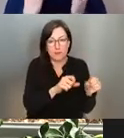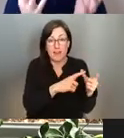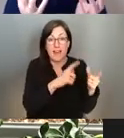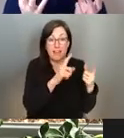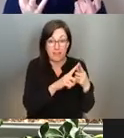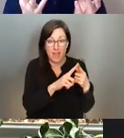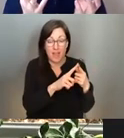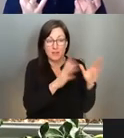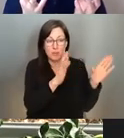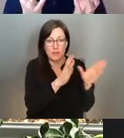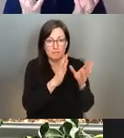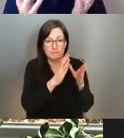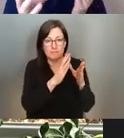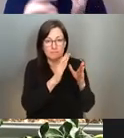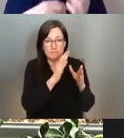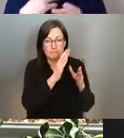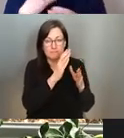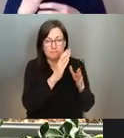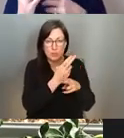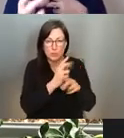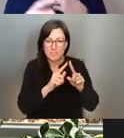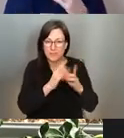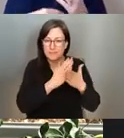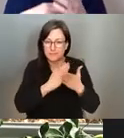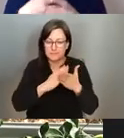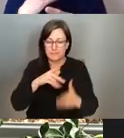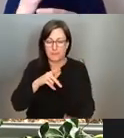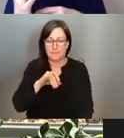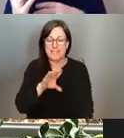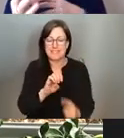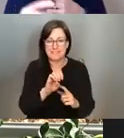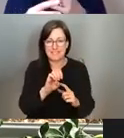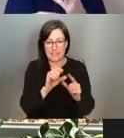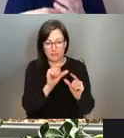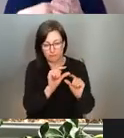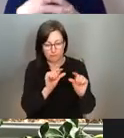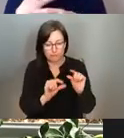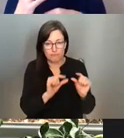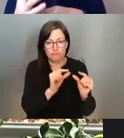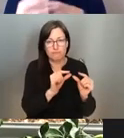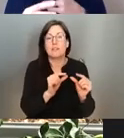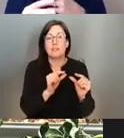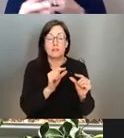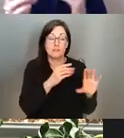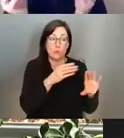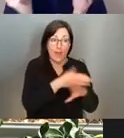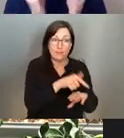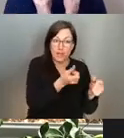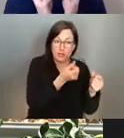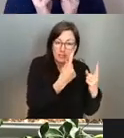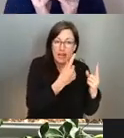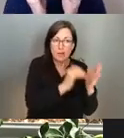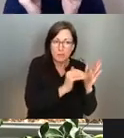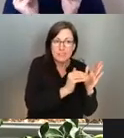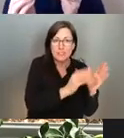use a piece of it as they start understanding that, and the team feels there's an understanding of what that is. There's been a repetition, and then